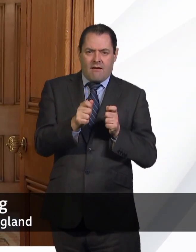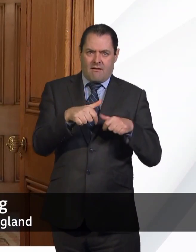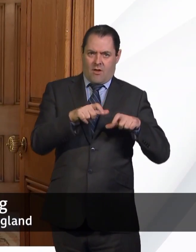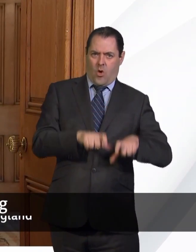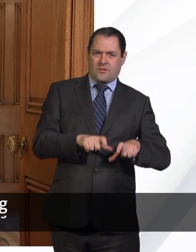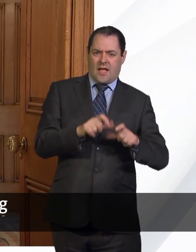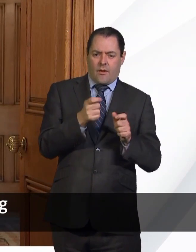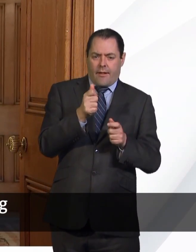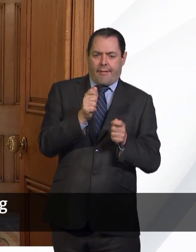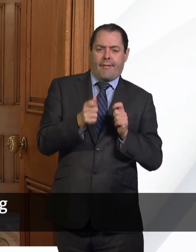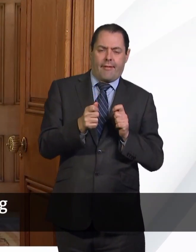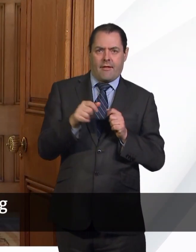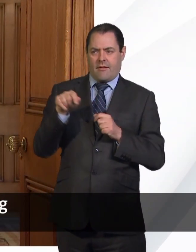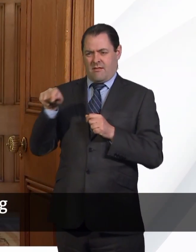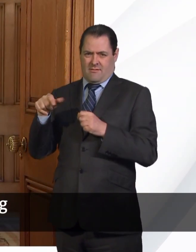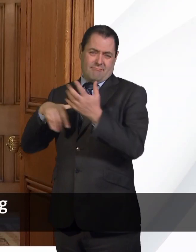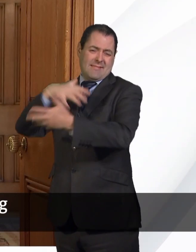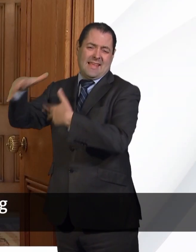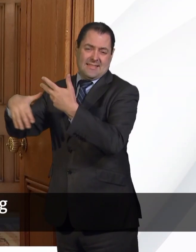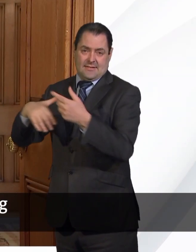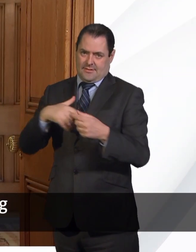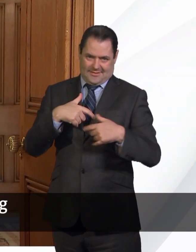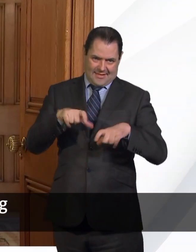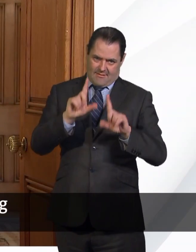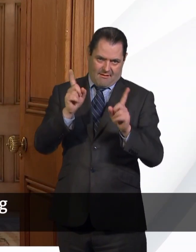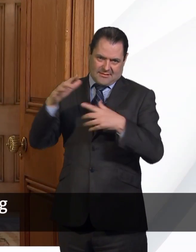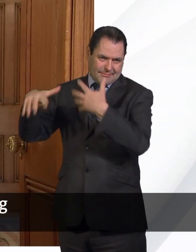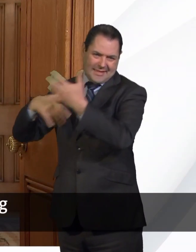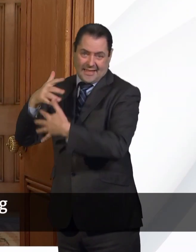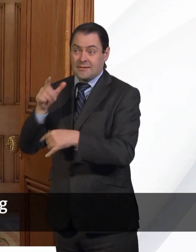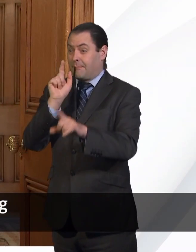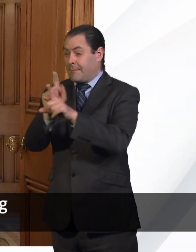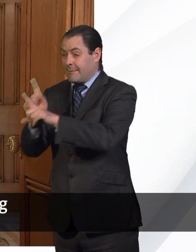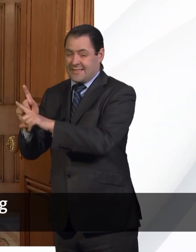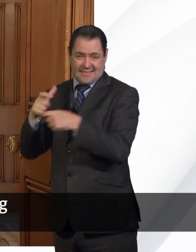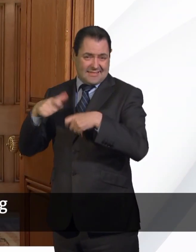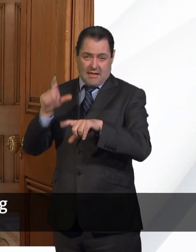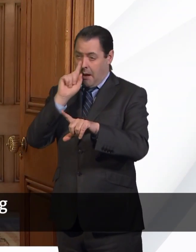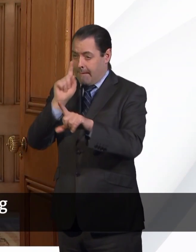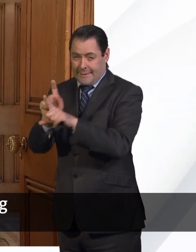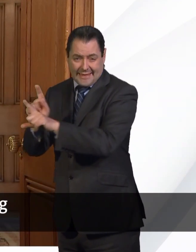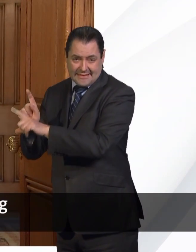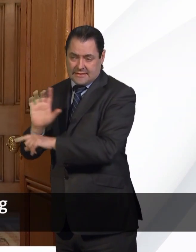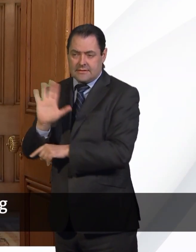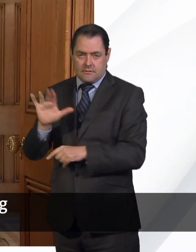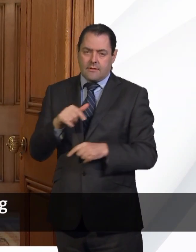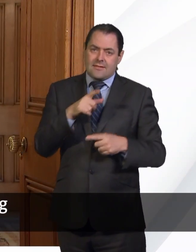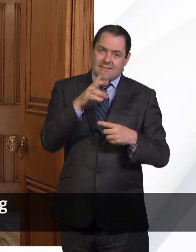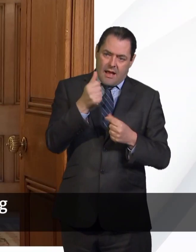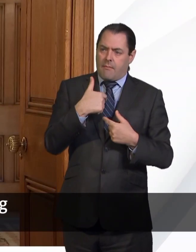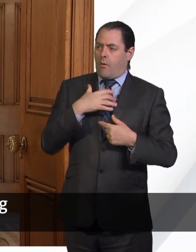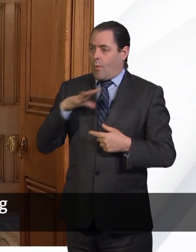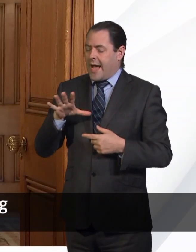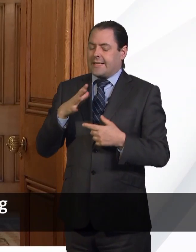know many of you will find this frustrating, and I'm sorry about that, but I'm afraid that is